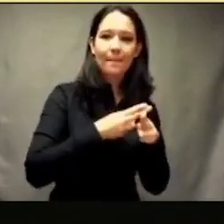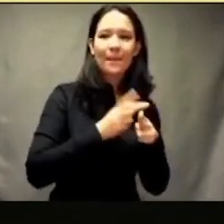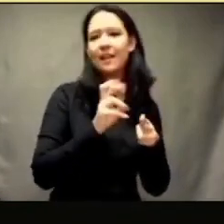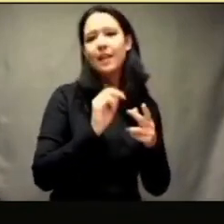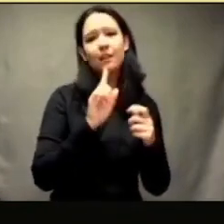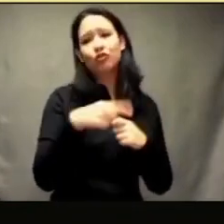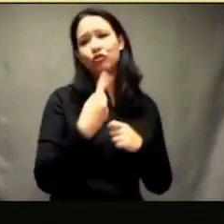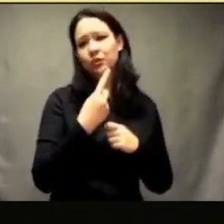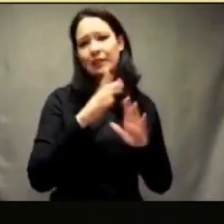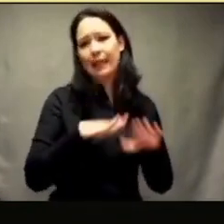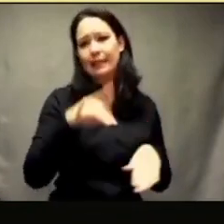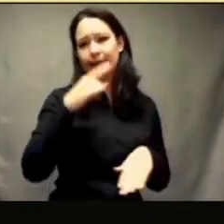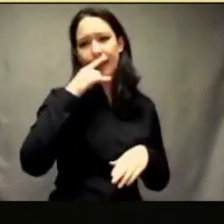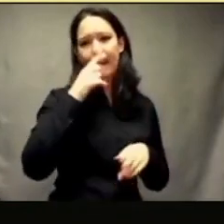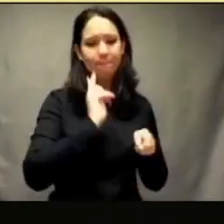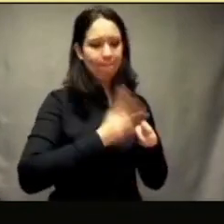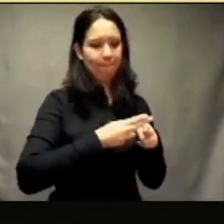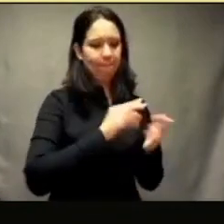name.